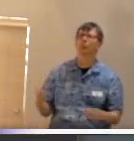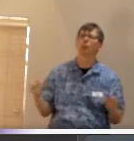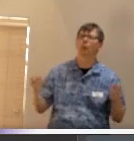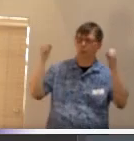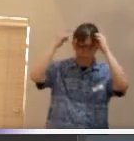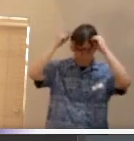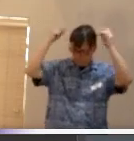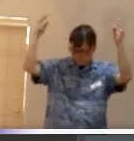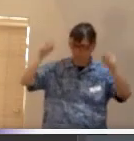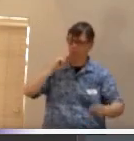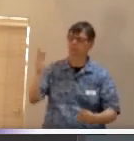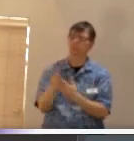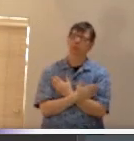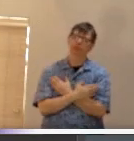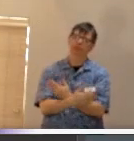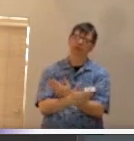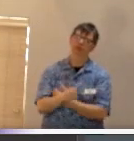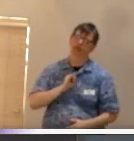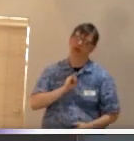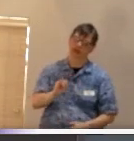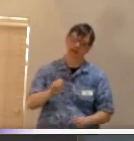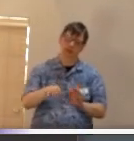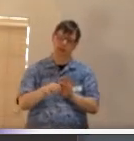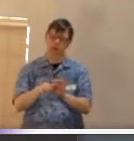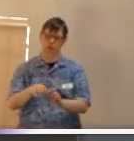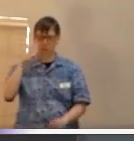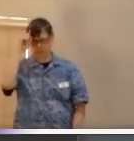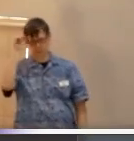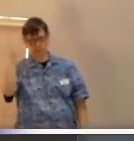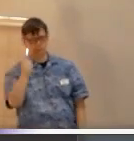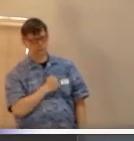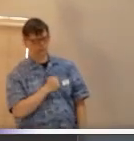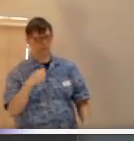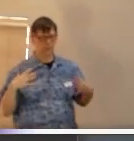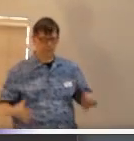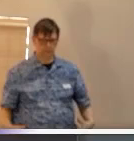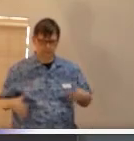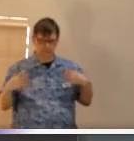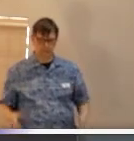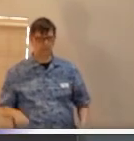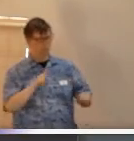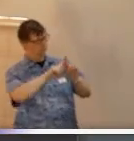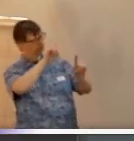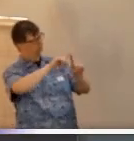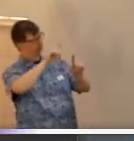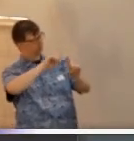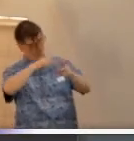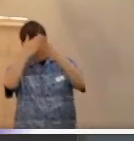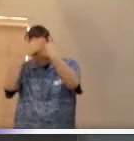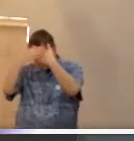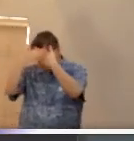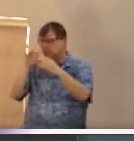your attention to this is the most loving thing I could do for my body than to argue with yourself and go to the shame, blame, guilt, and